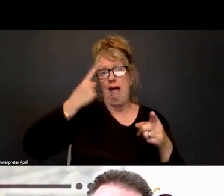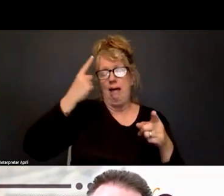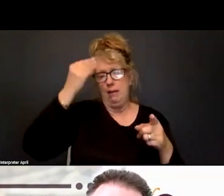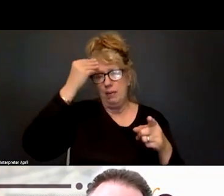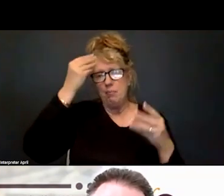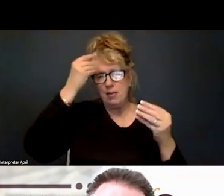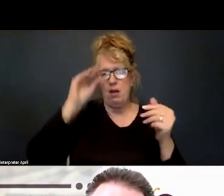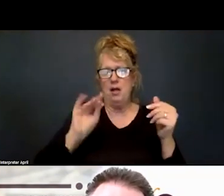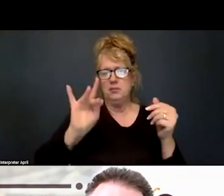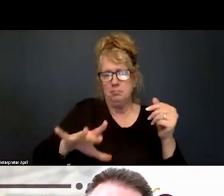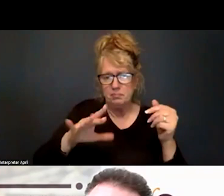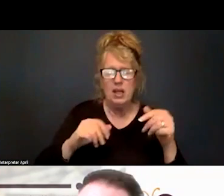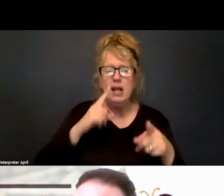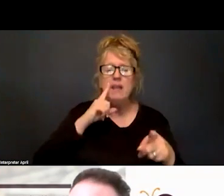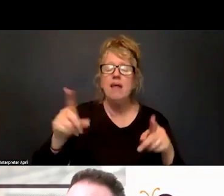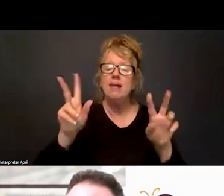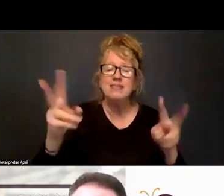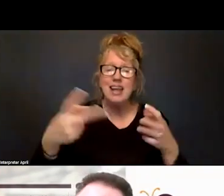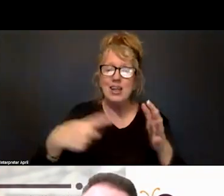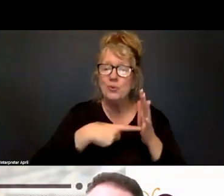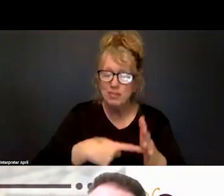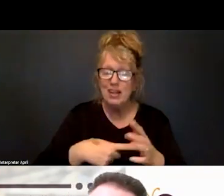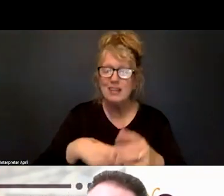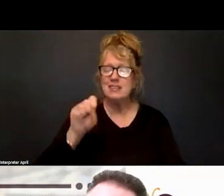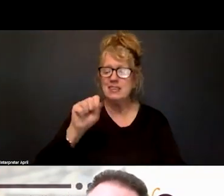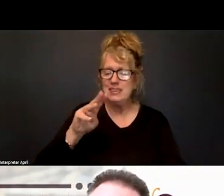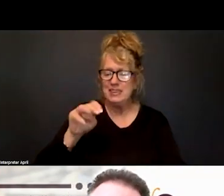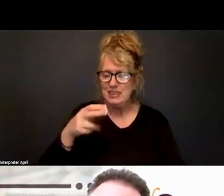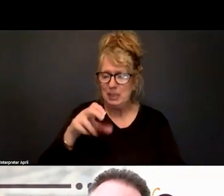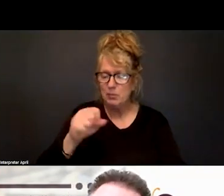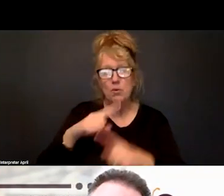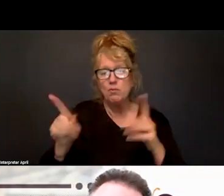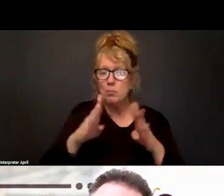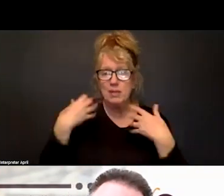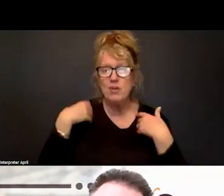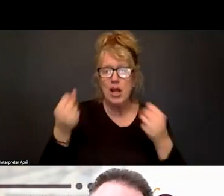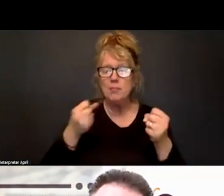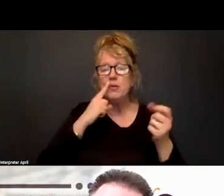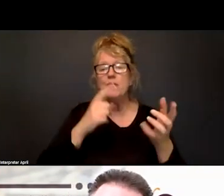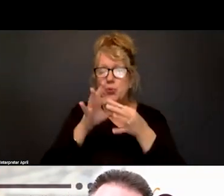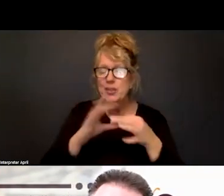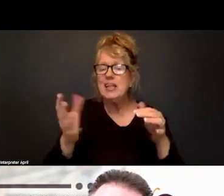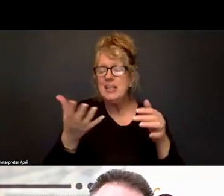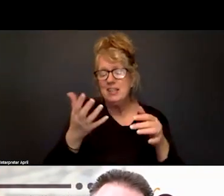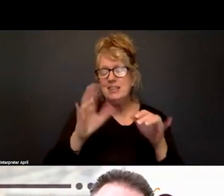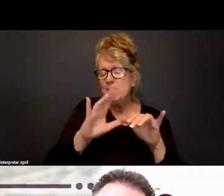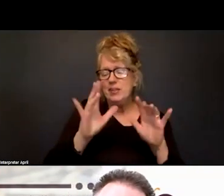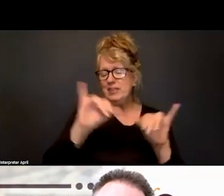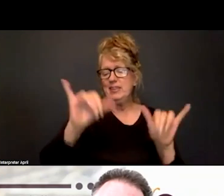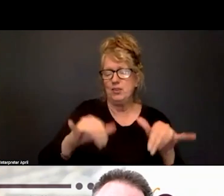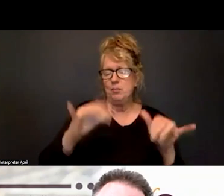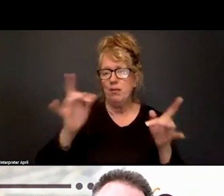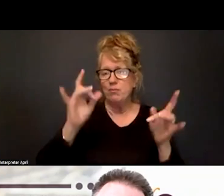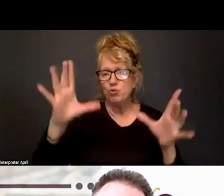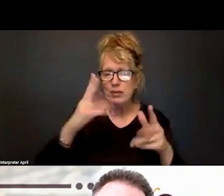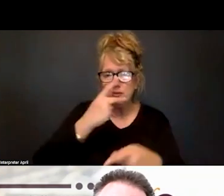that the title reflects what it is. It's SAMHSA's National Guidelines for Behavioral Health Coordinated System of Crisis Care. And so they're